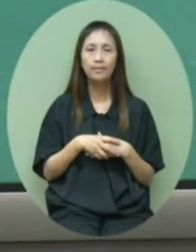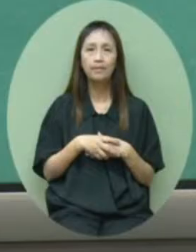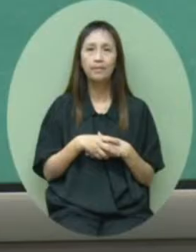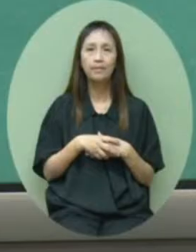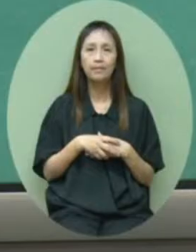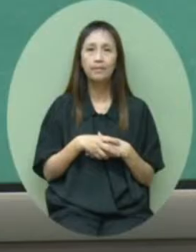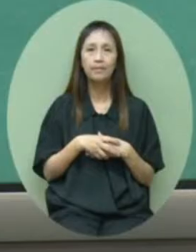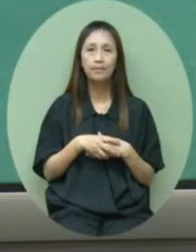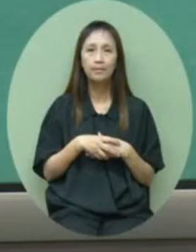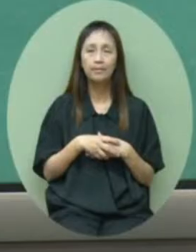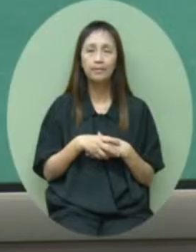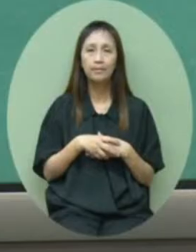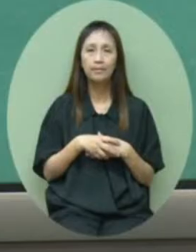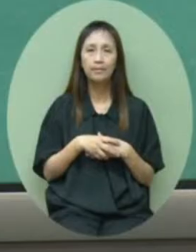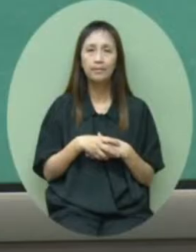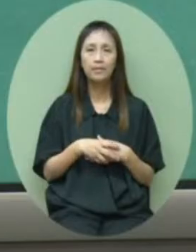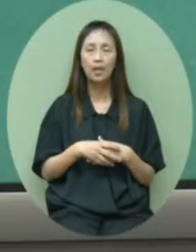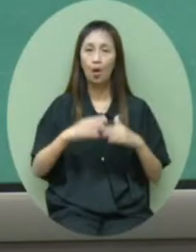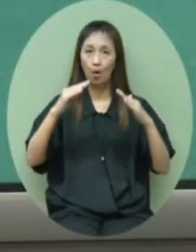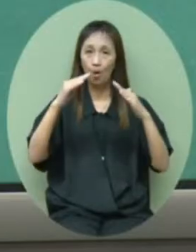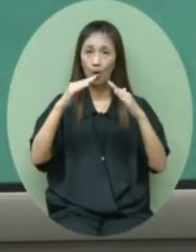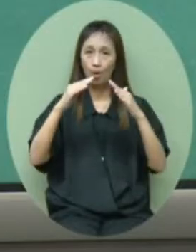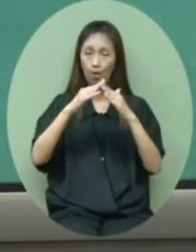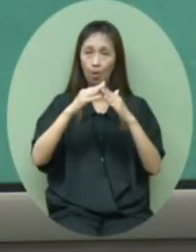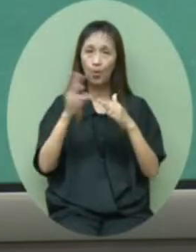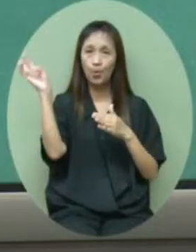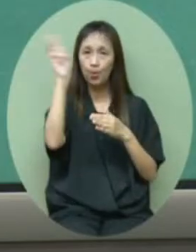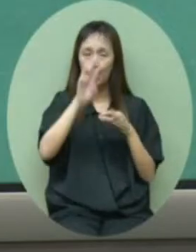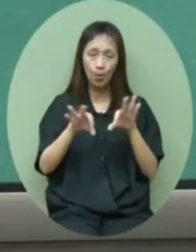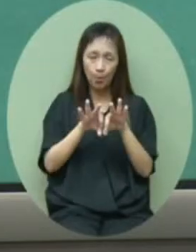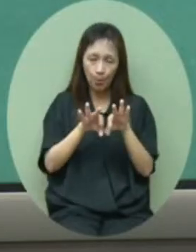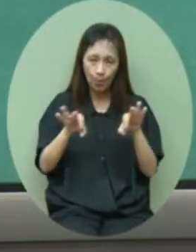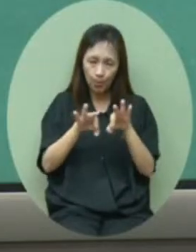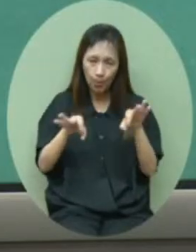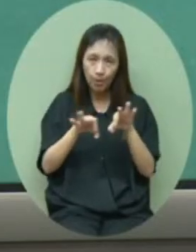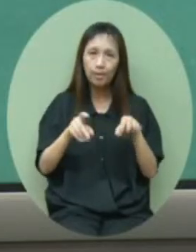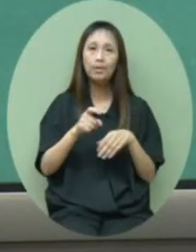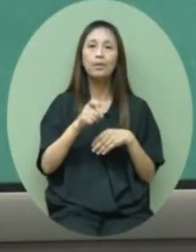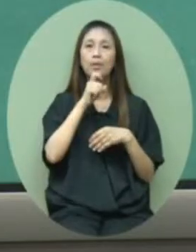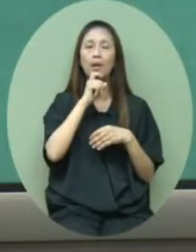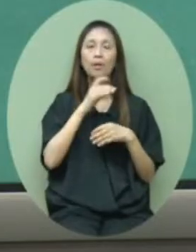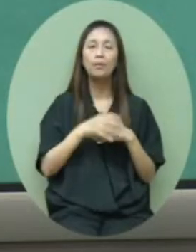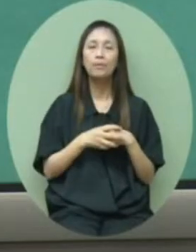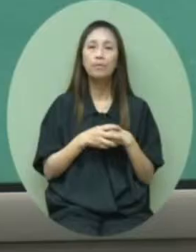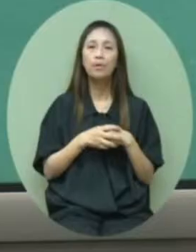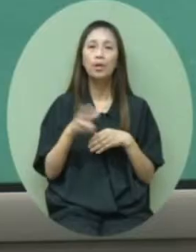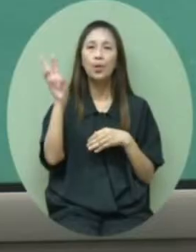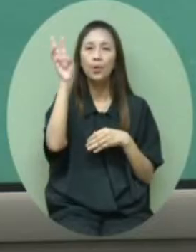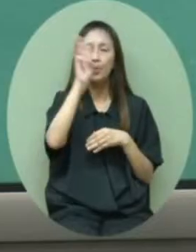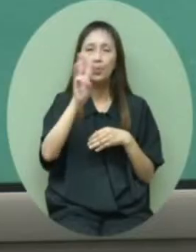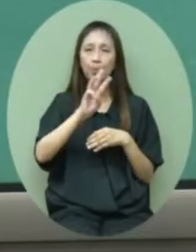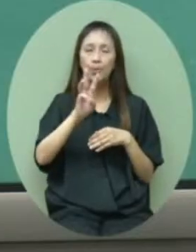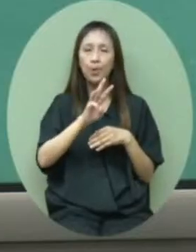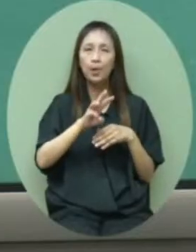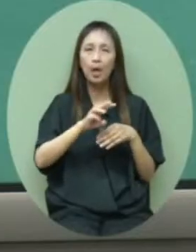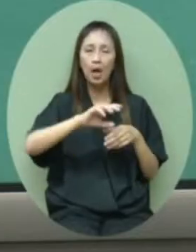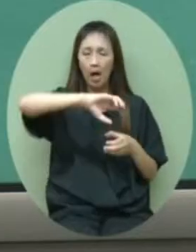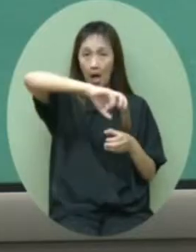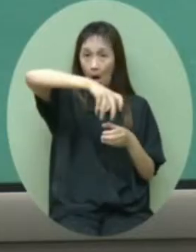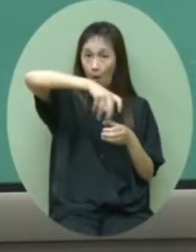the taps or the water meter. police,